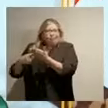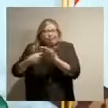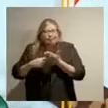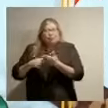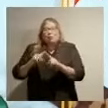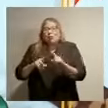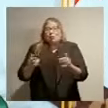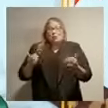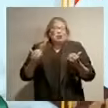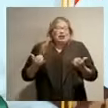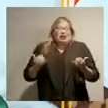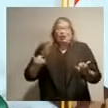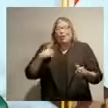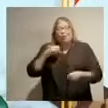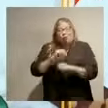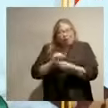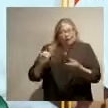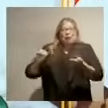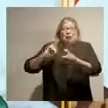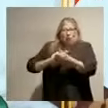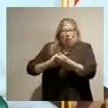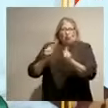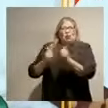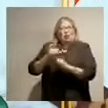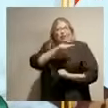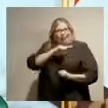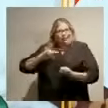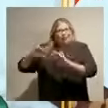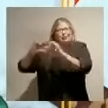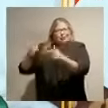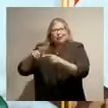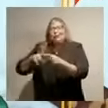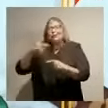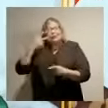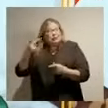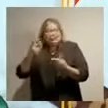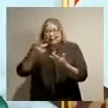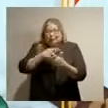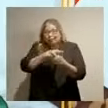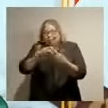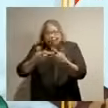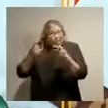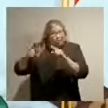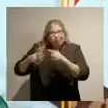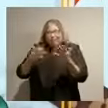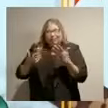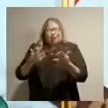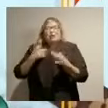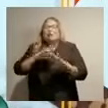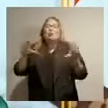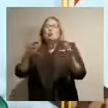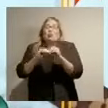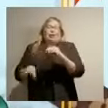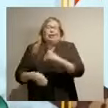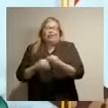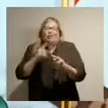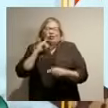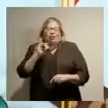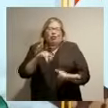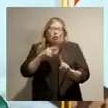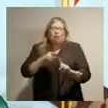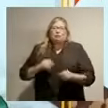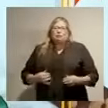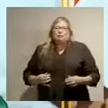working in partnership with the legislature to see where we land on these things, and I have nothing more to say at this moment. So also related